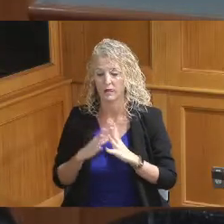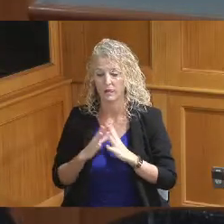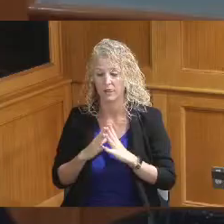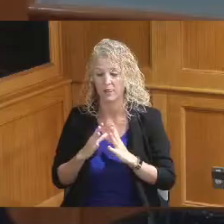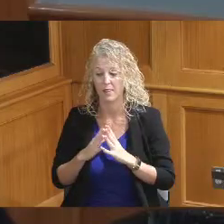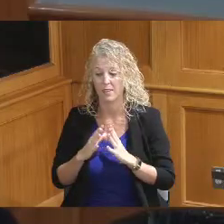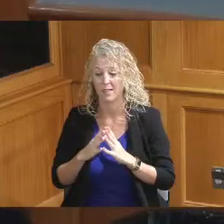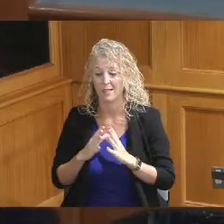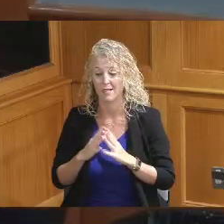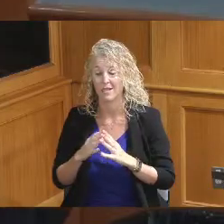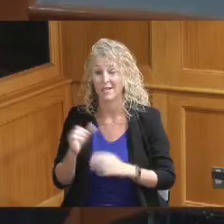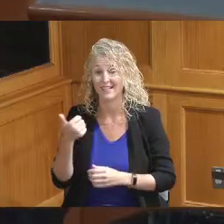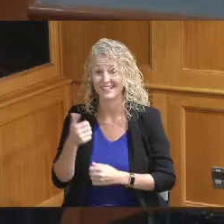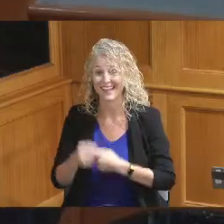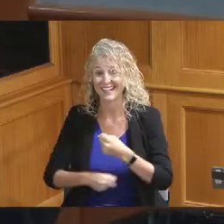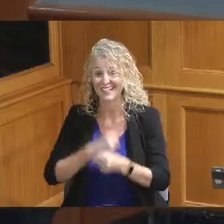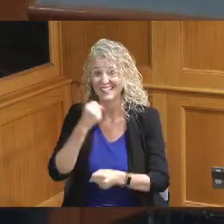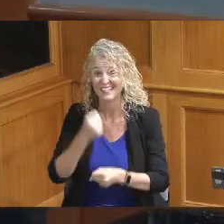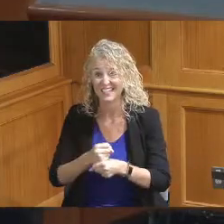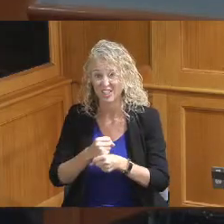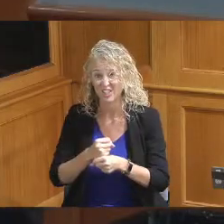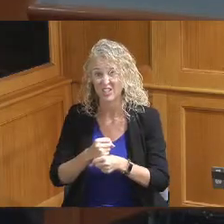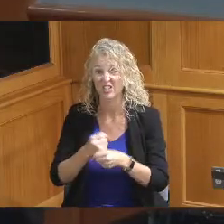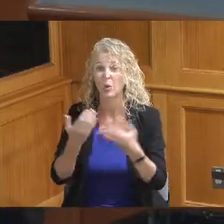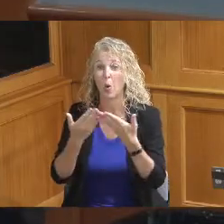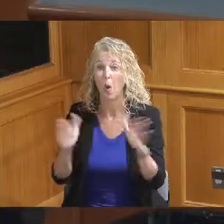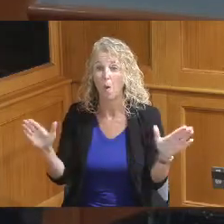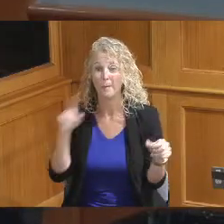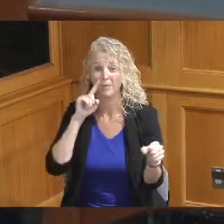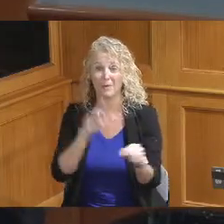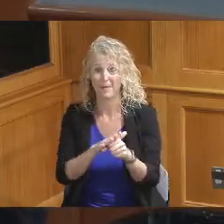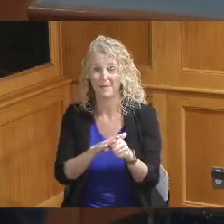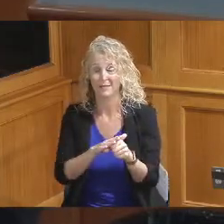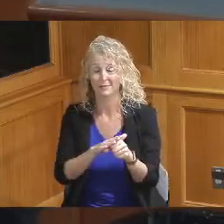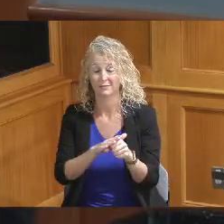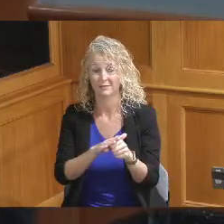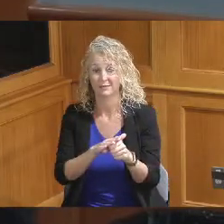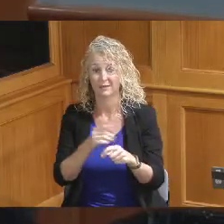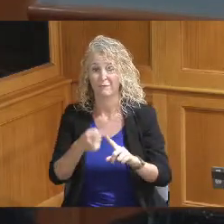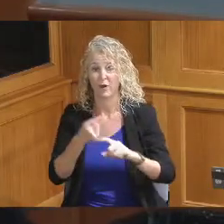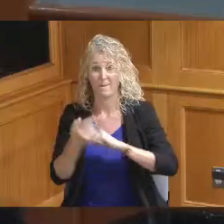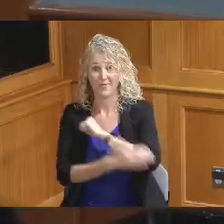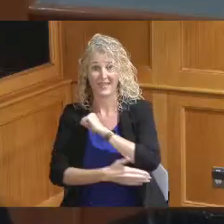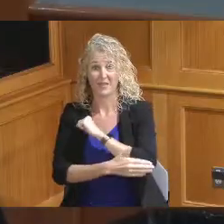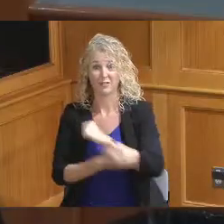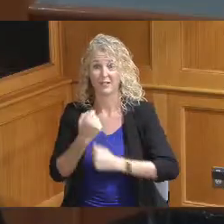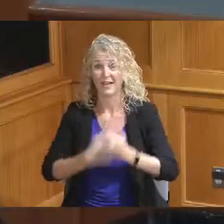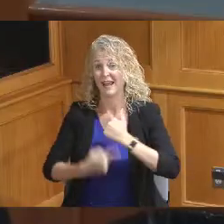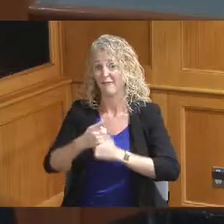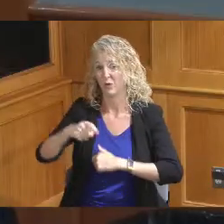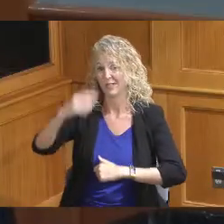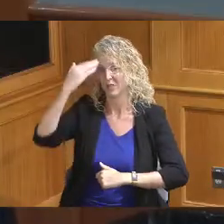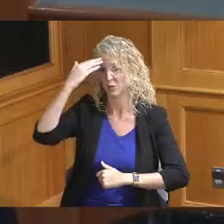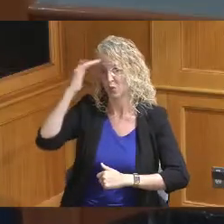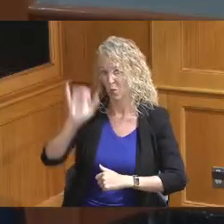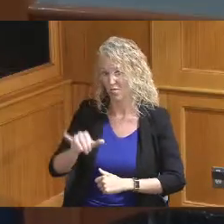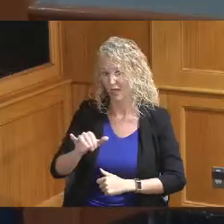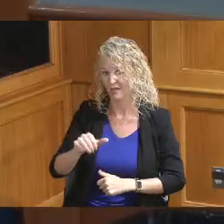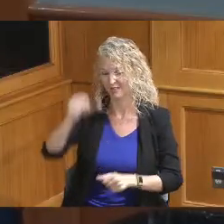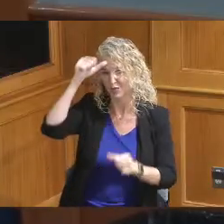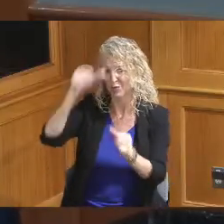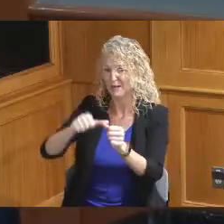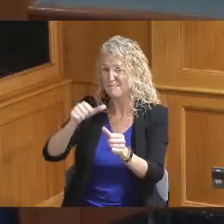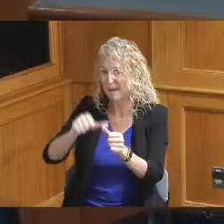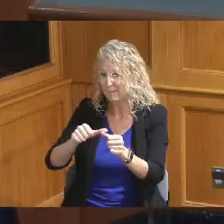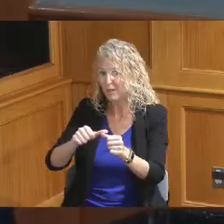you saved a 10-year open commitment of the county, and everyone needs to keep that in mind